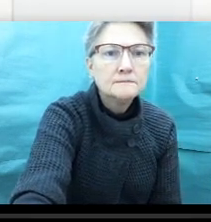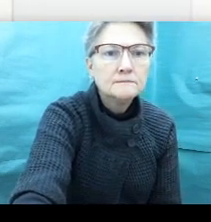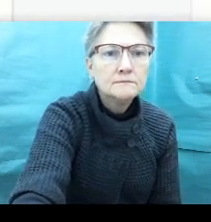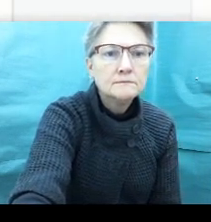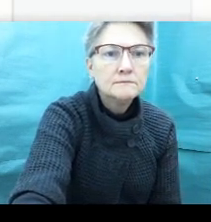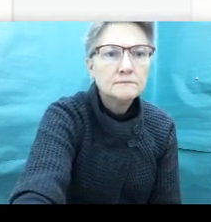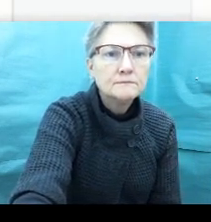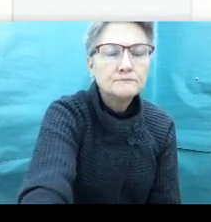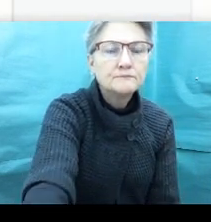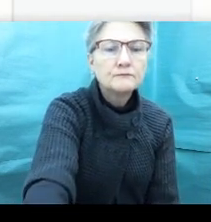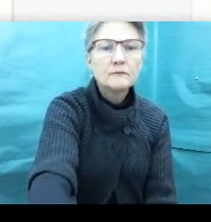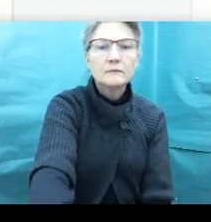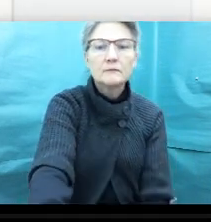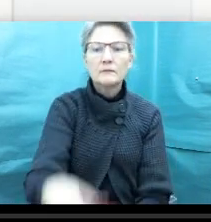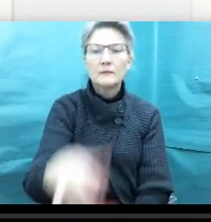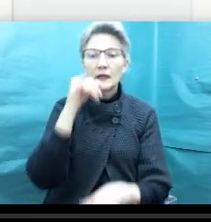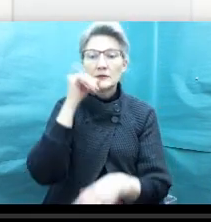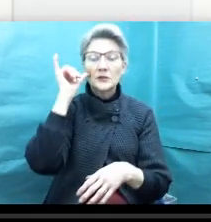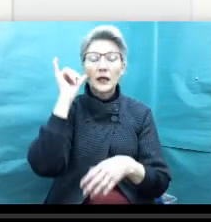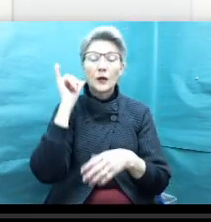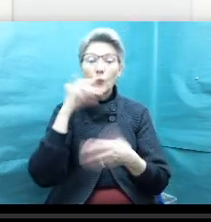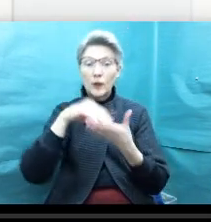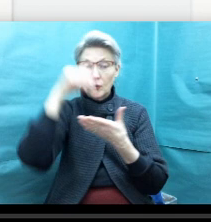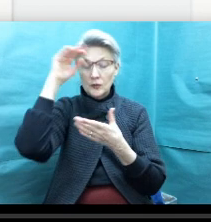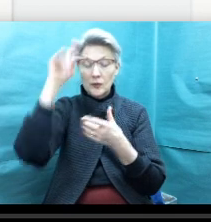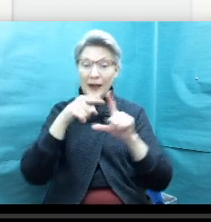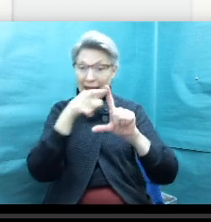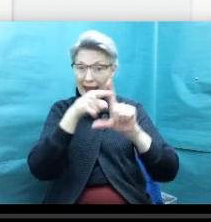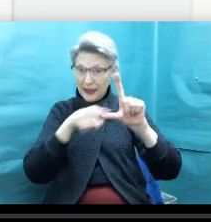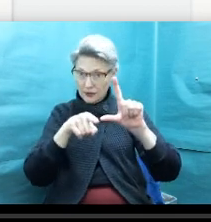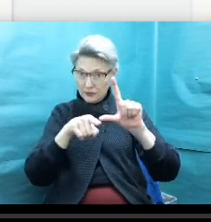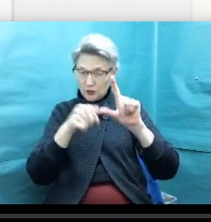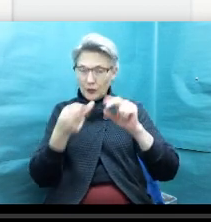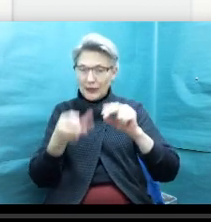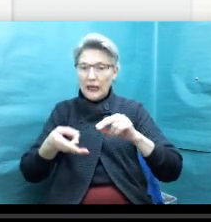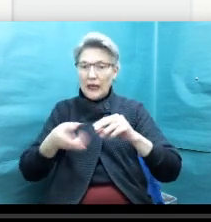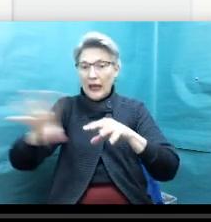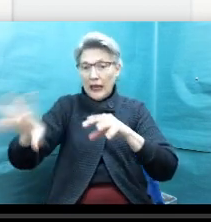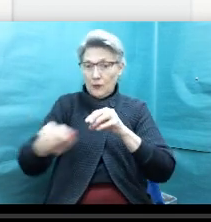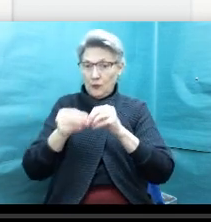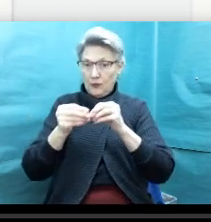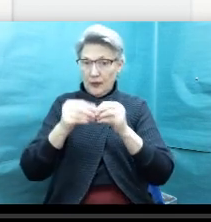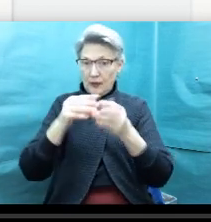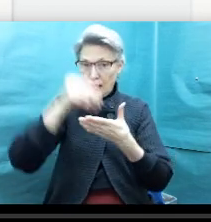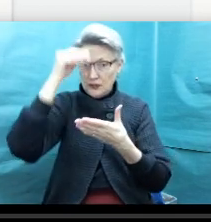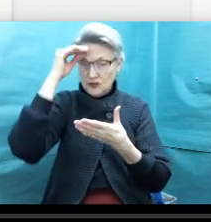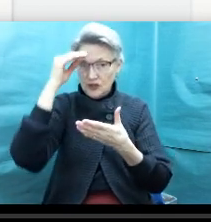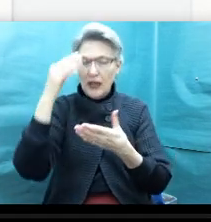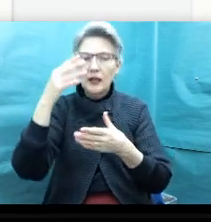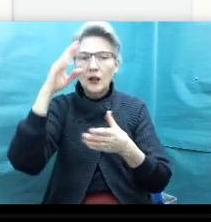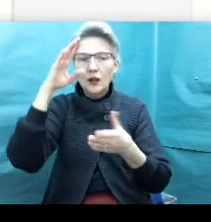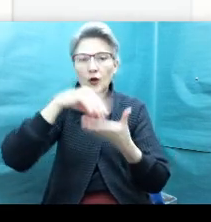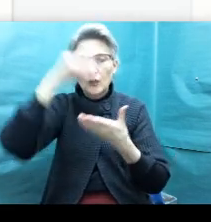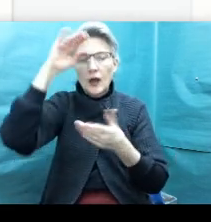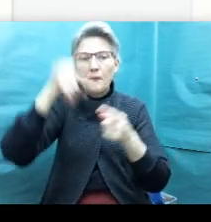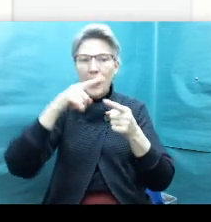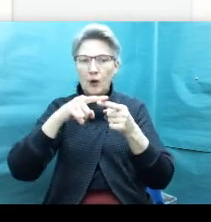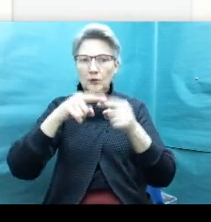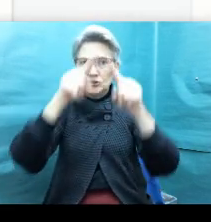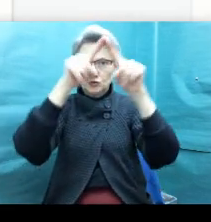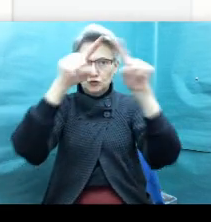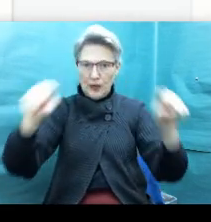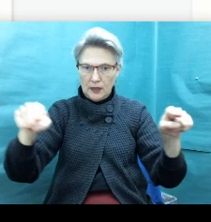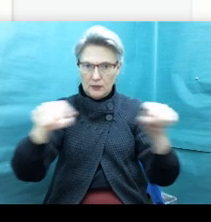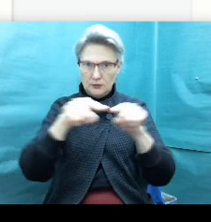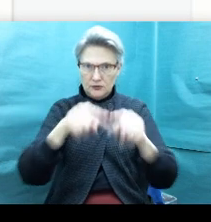triangles. So when you think of a triangle, picture what a triangle is in your mind. I bet you're